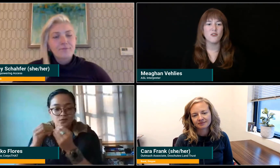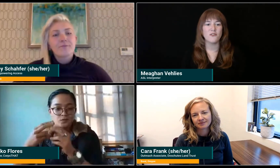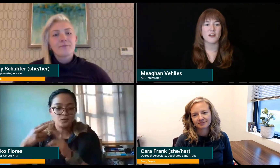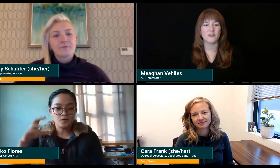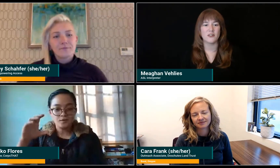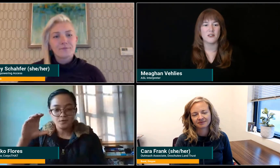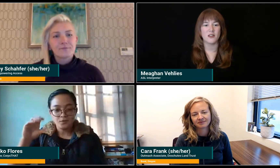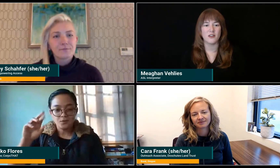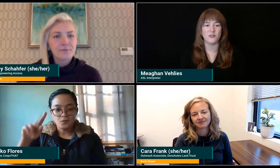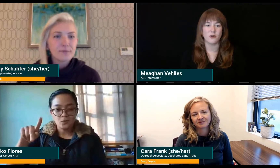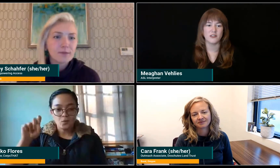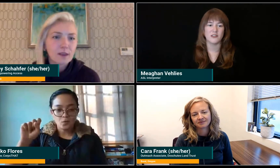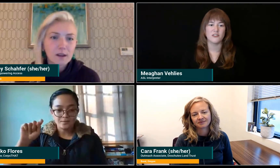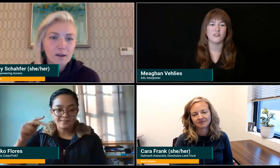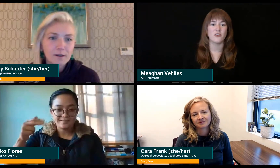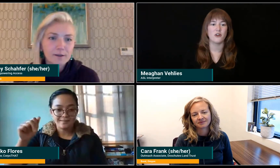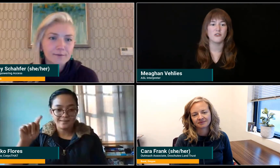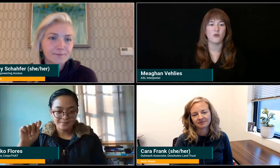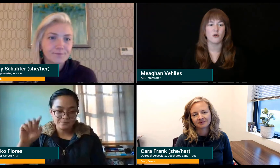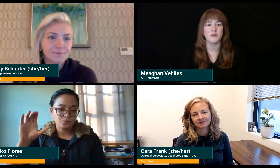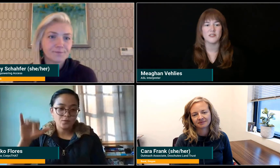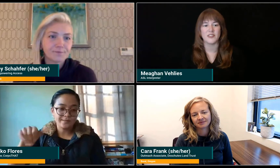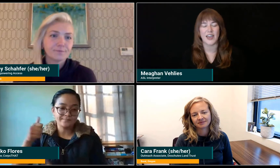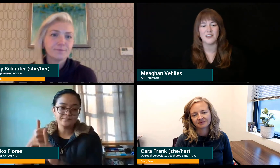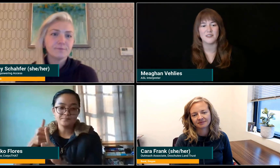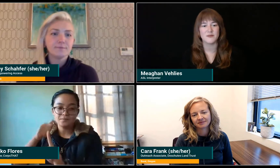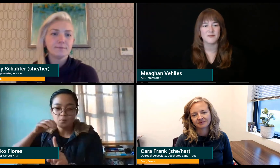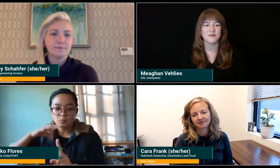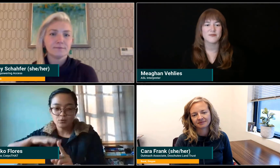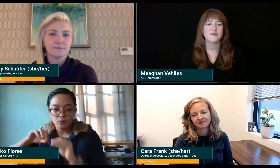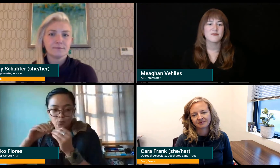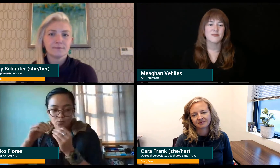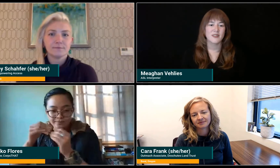am the co-founder of an organization called CorpsTHAT.